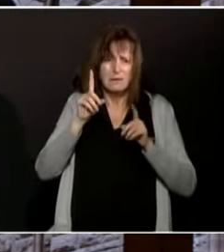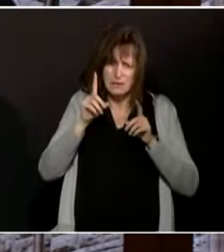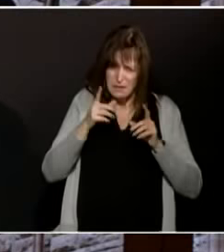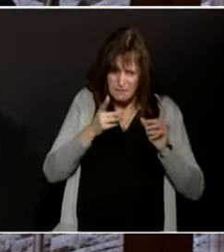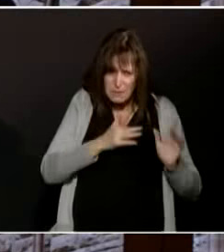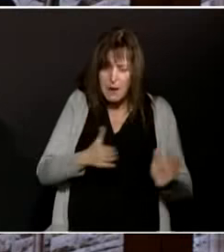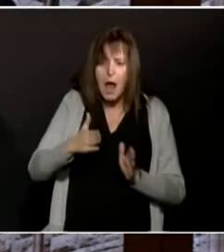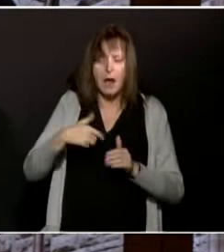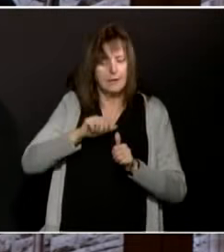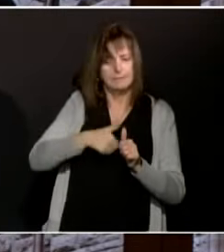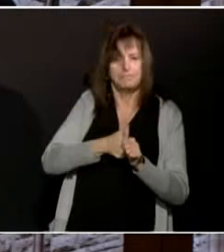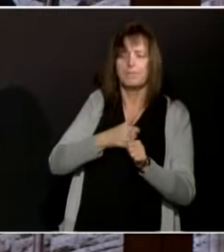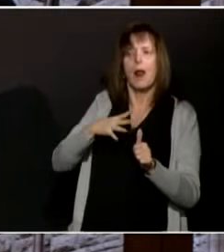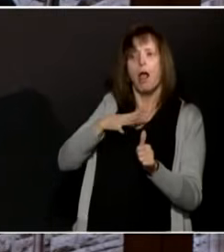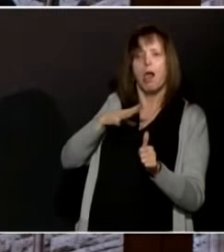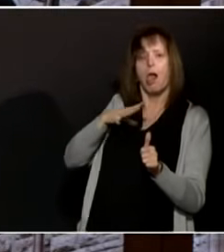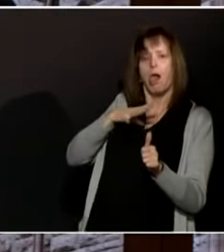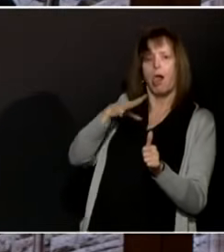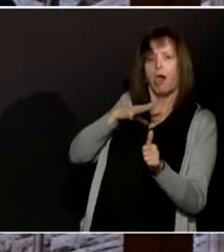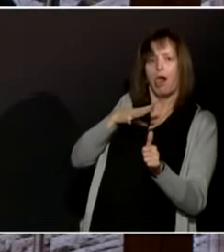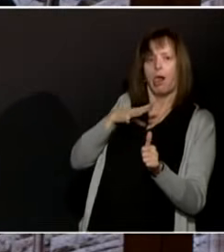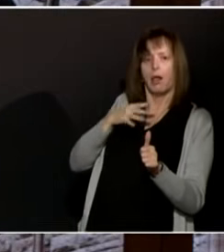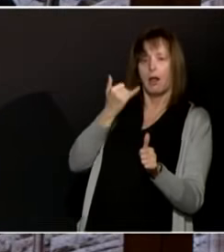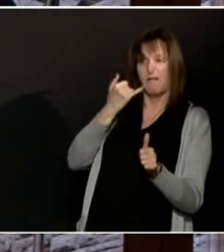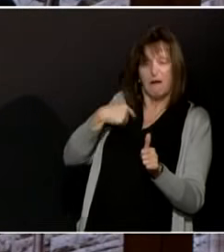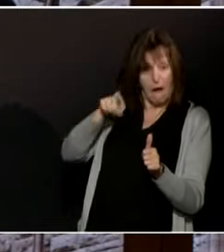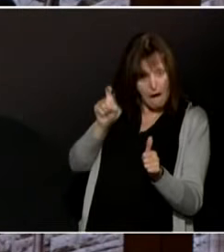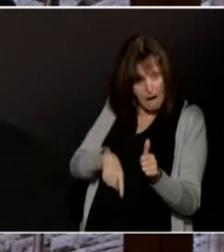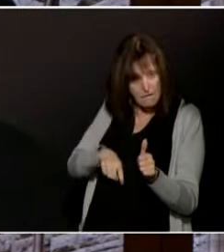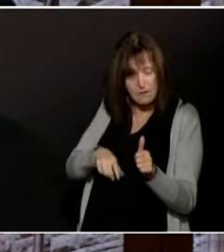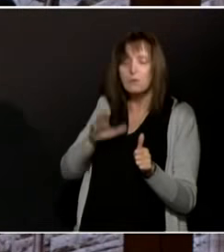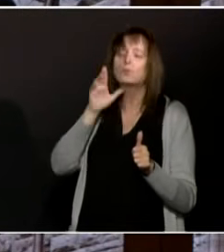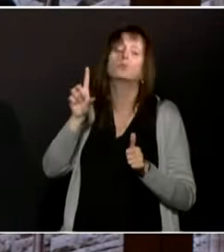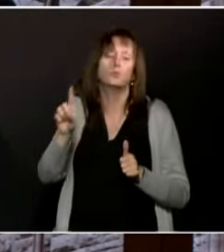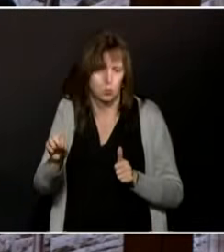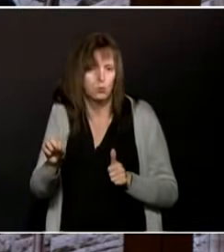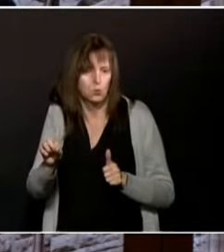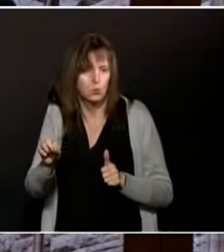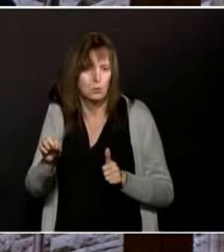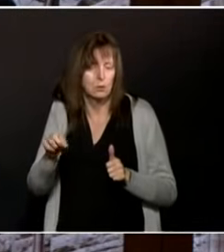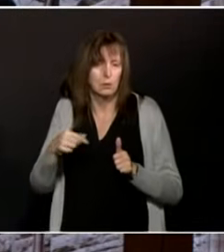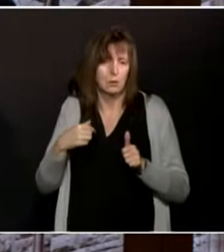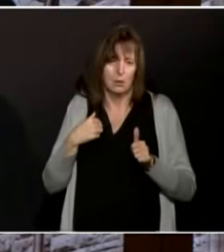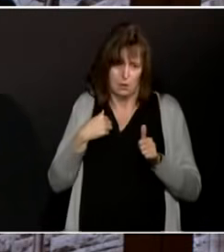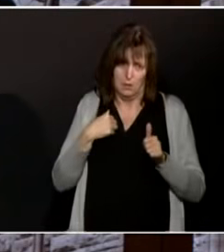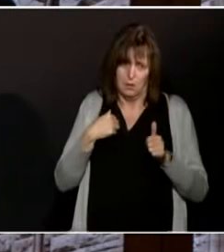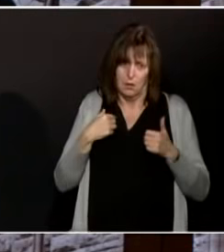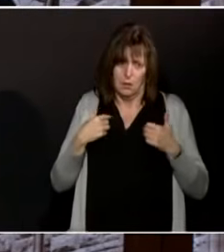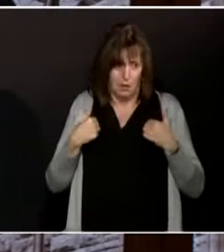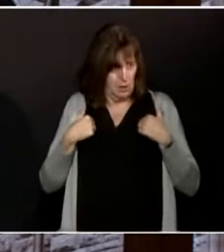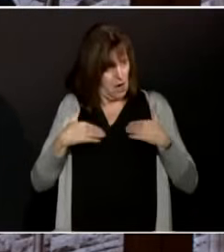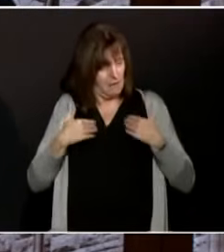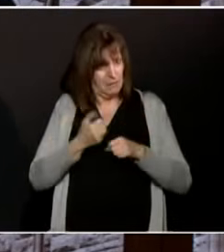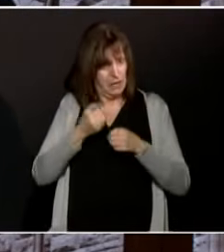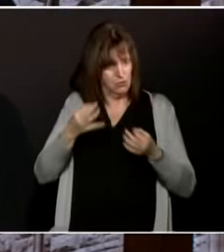do when we have to do it. And that may not be a pleasant decision, but we're going to have to make that one. Follow